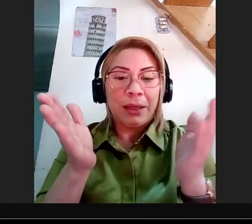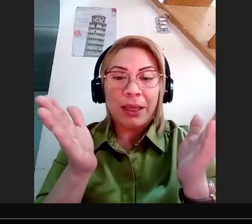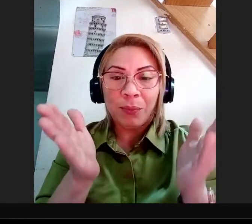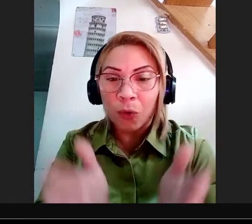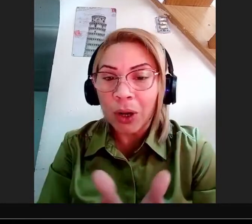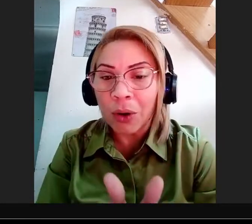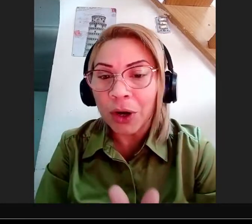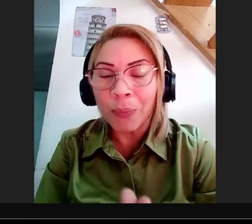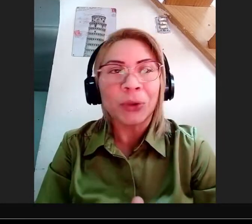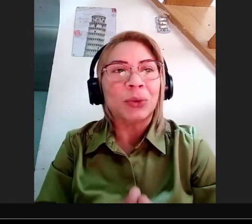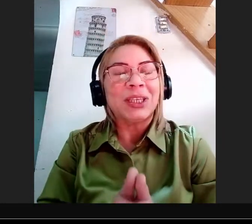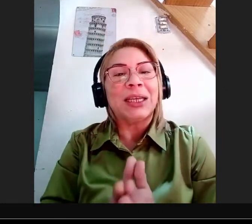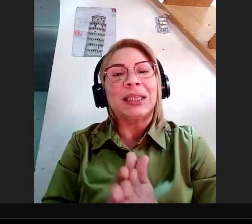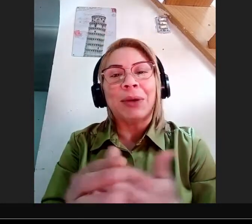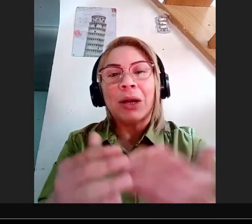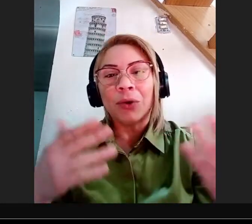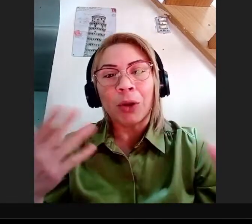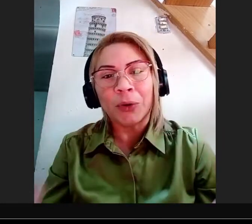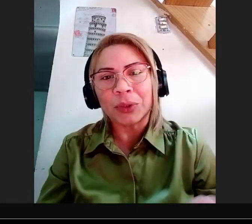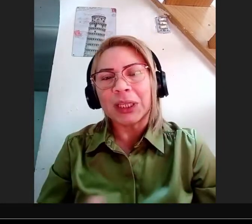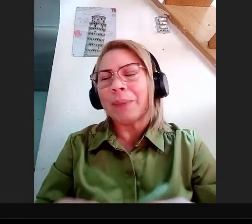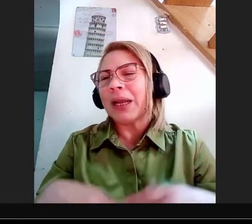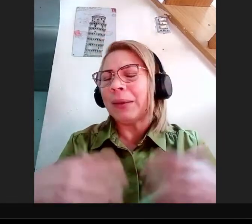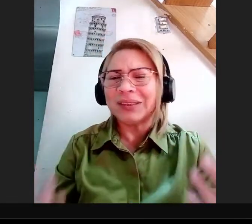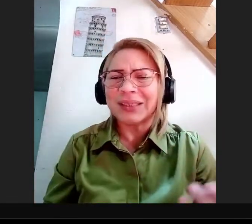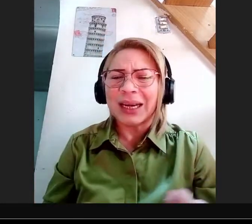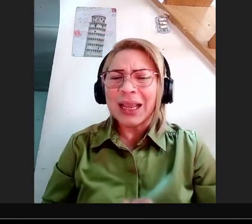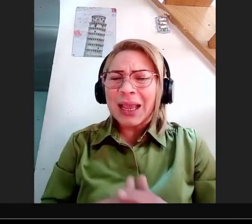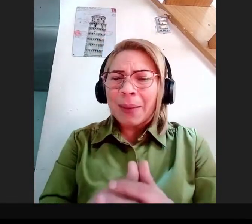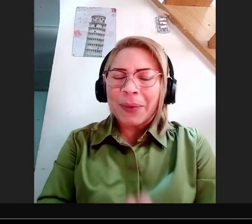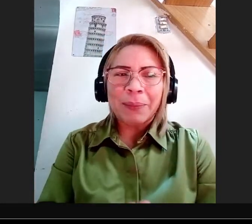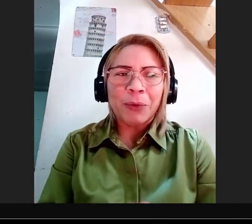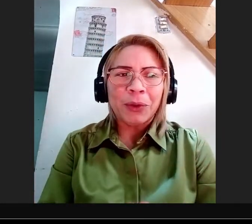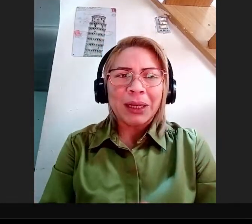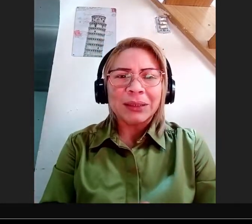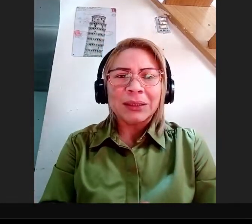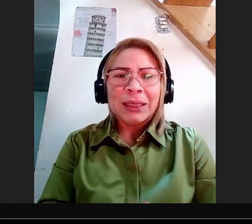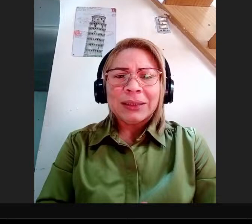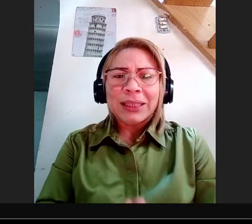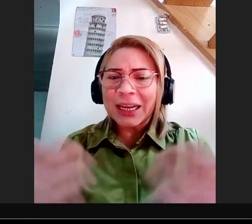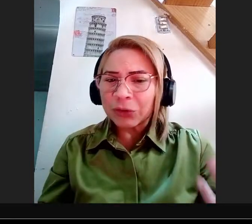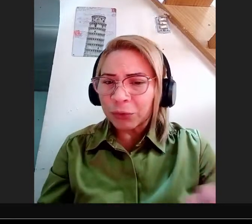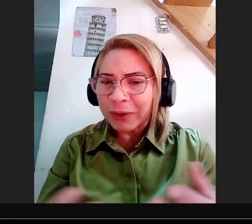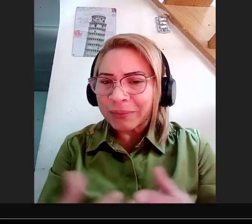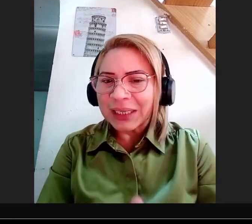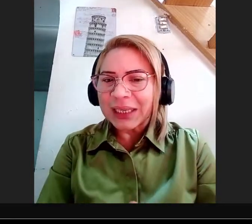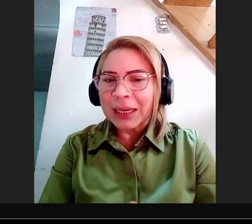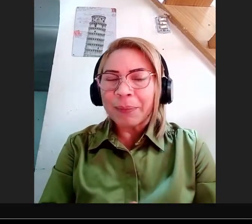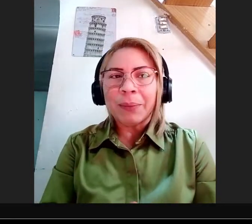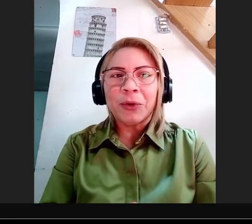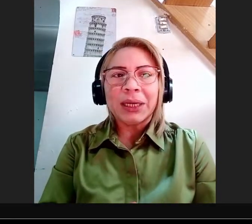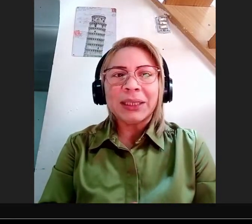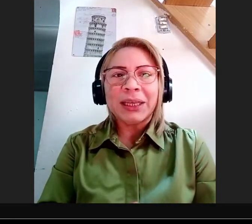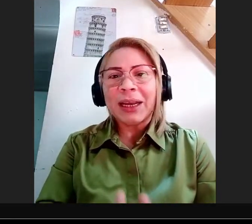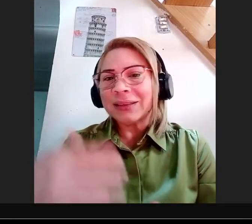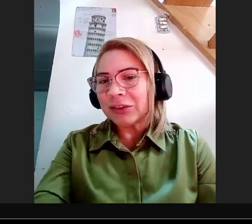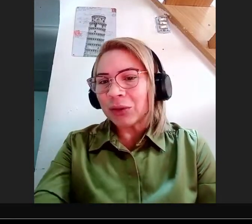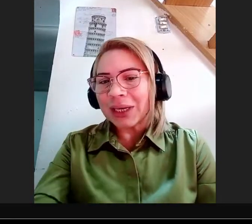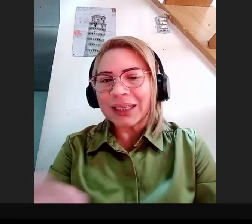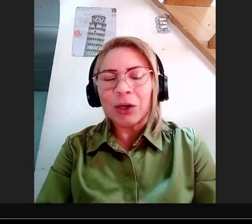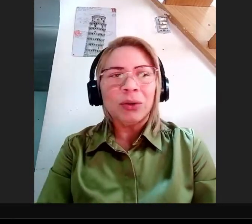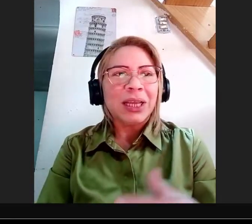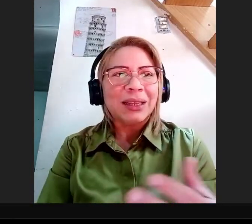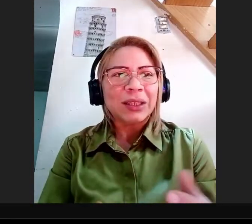not yours. You need to fulfill, to comply with the law. You're looking for a job opportunity